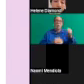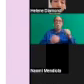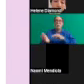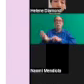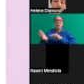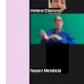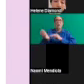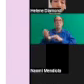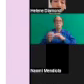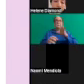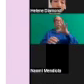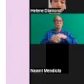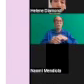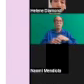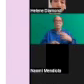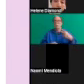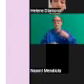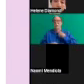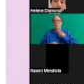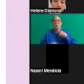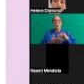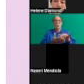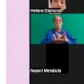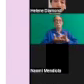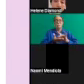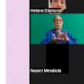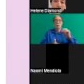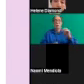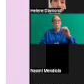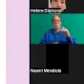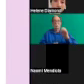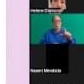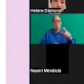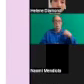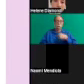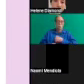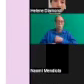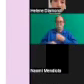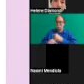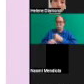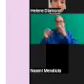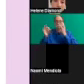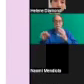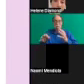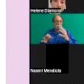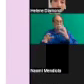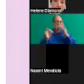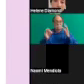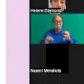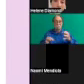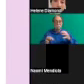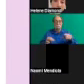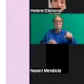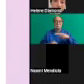fall into this trap. Here we are. We make decisions uh, uh, about